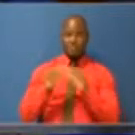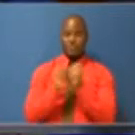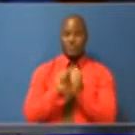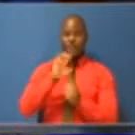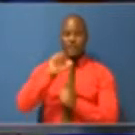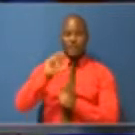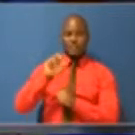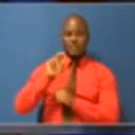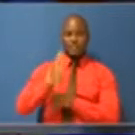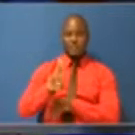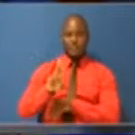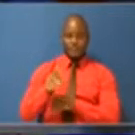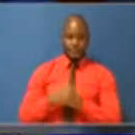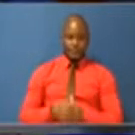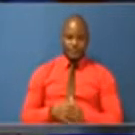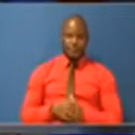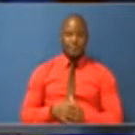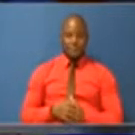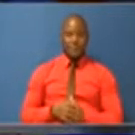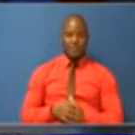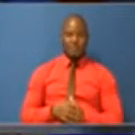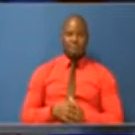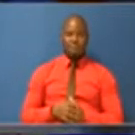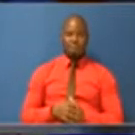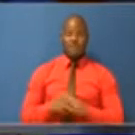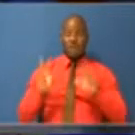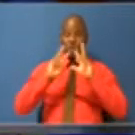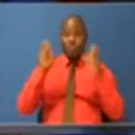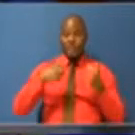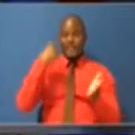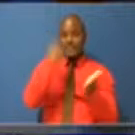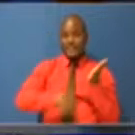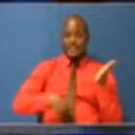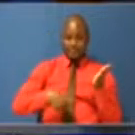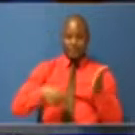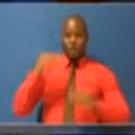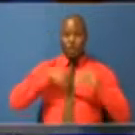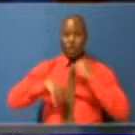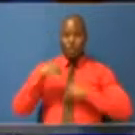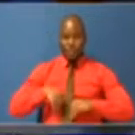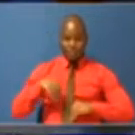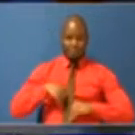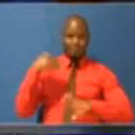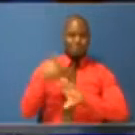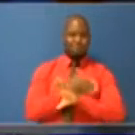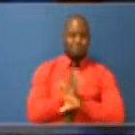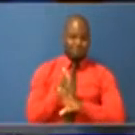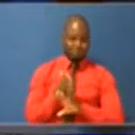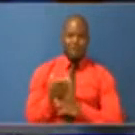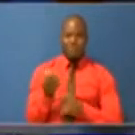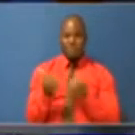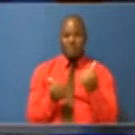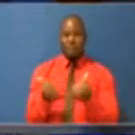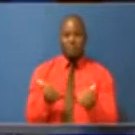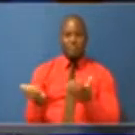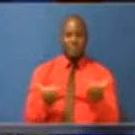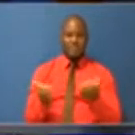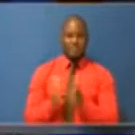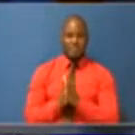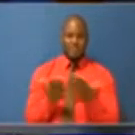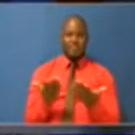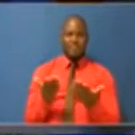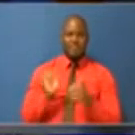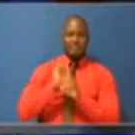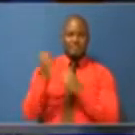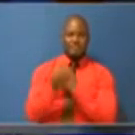esther warren vast array of topics from taxes corruption malfeasance small businesses and the friendly